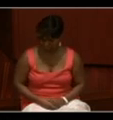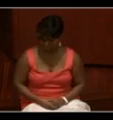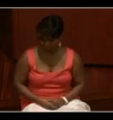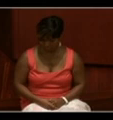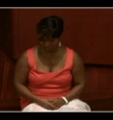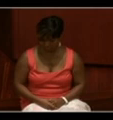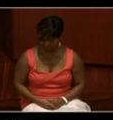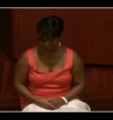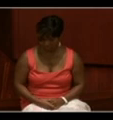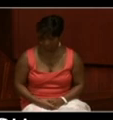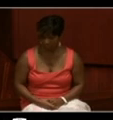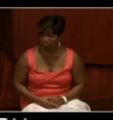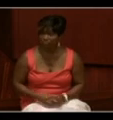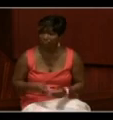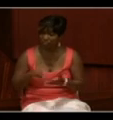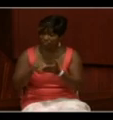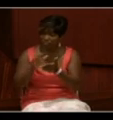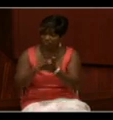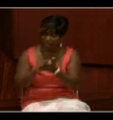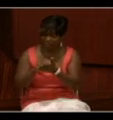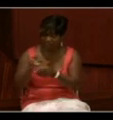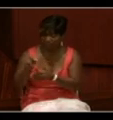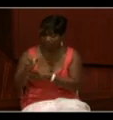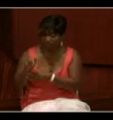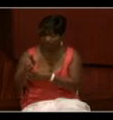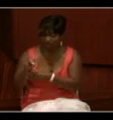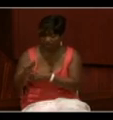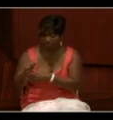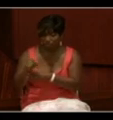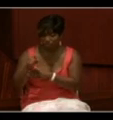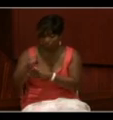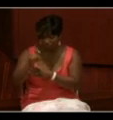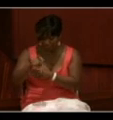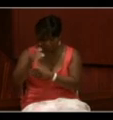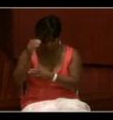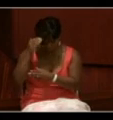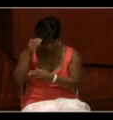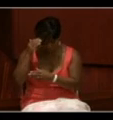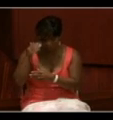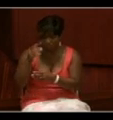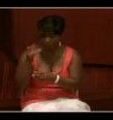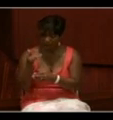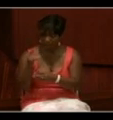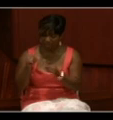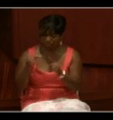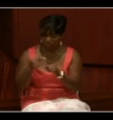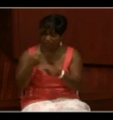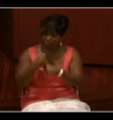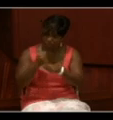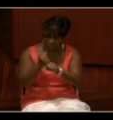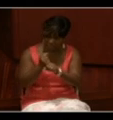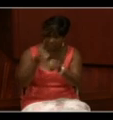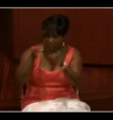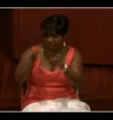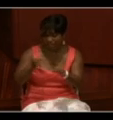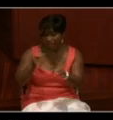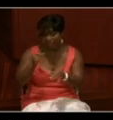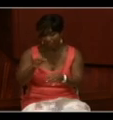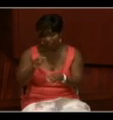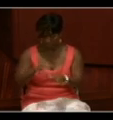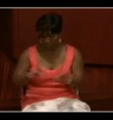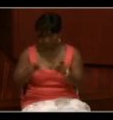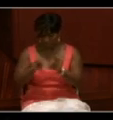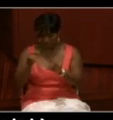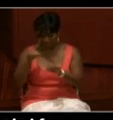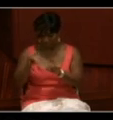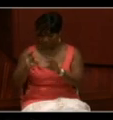As with any records at the National Archives, you'll need to know why and when they were created in order to decide whether they're relevant to the